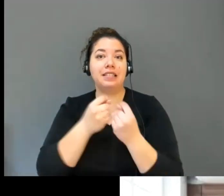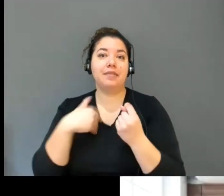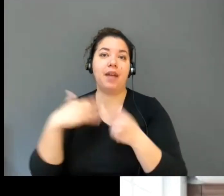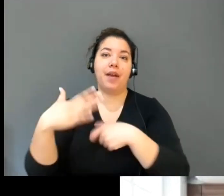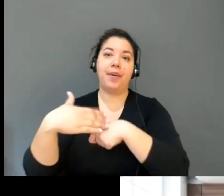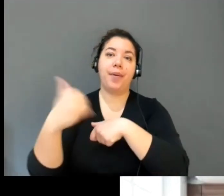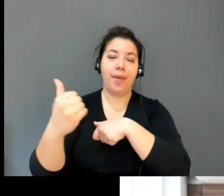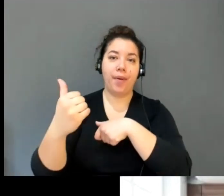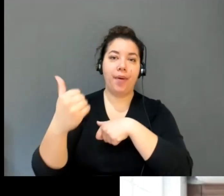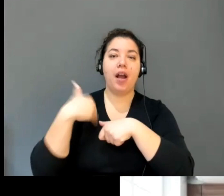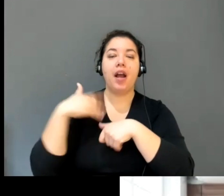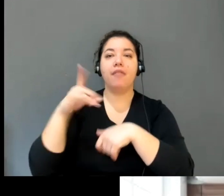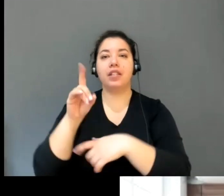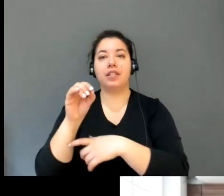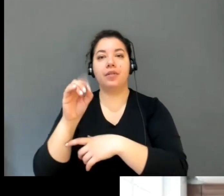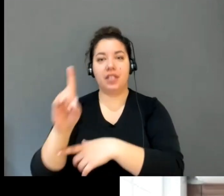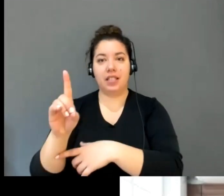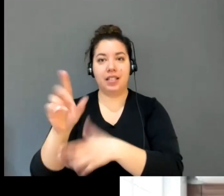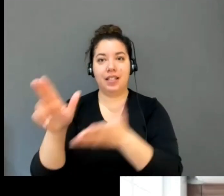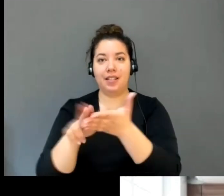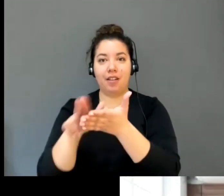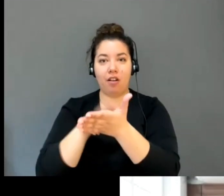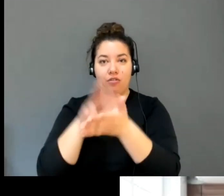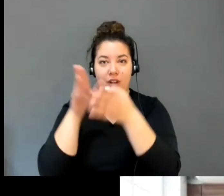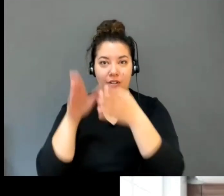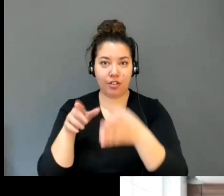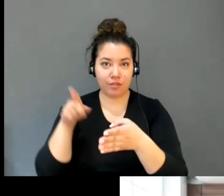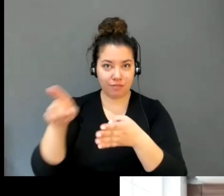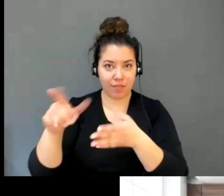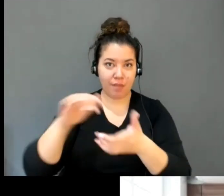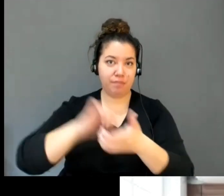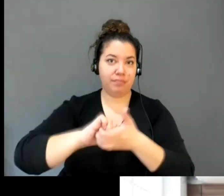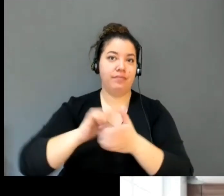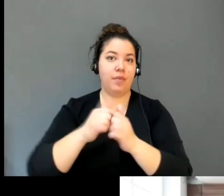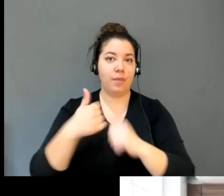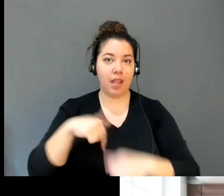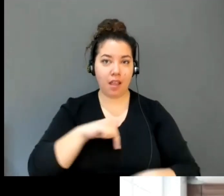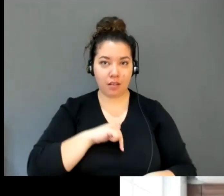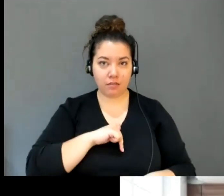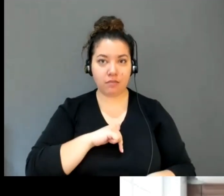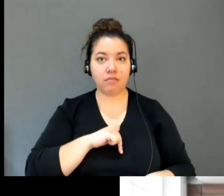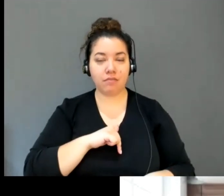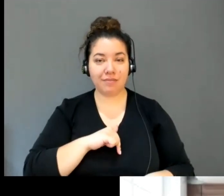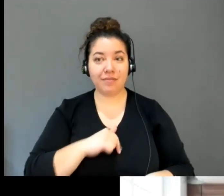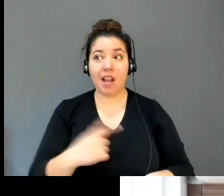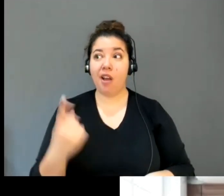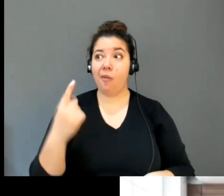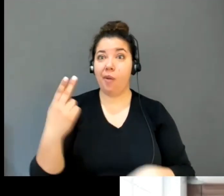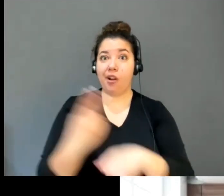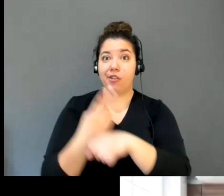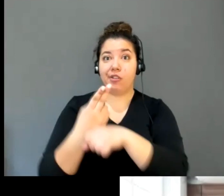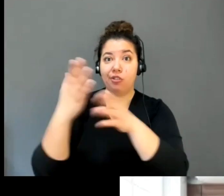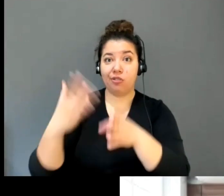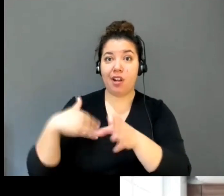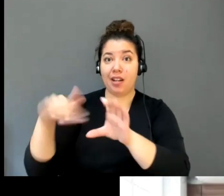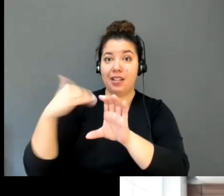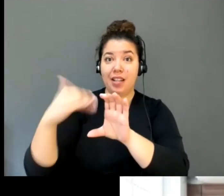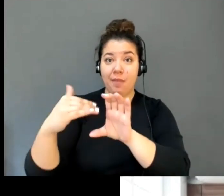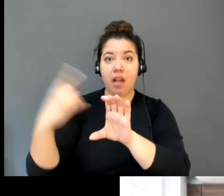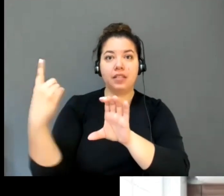Defense contractor client who works with us. And one of their users had an email account that got